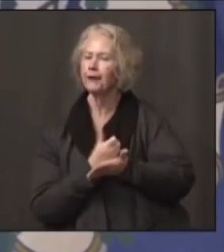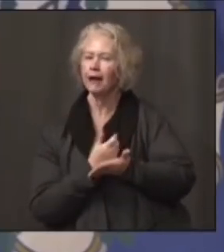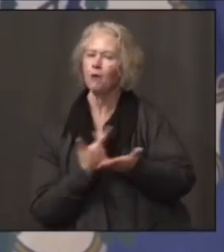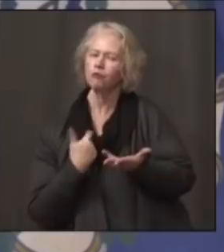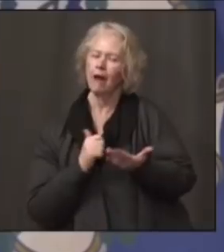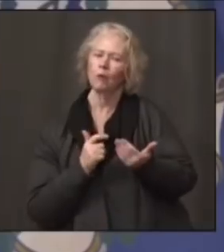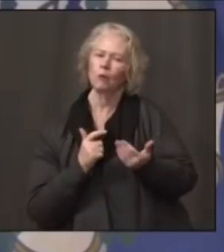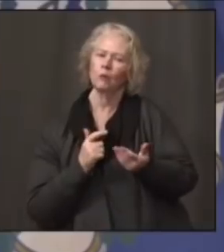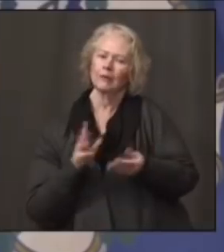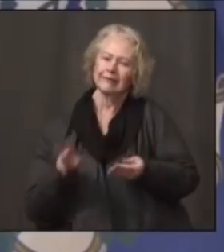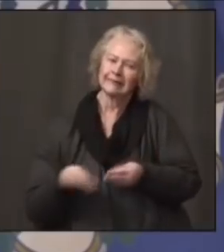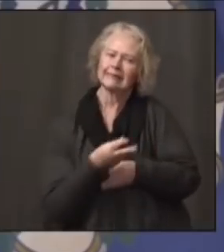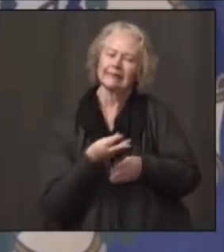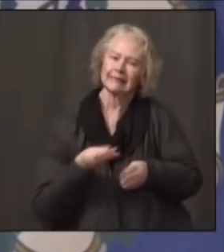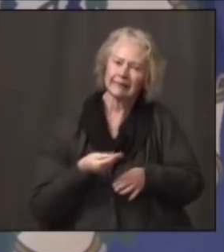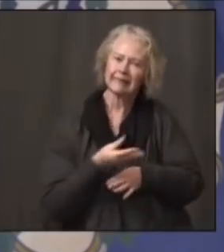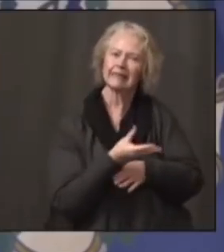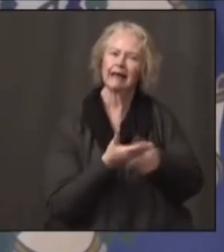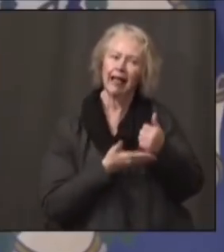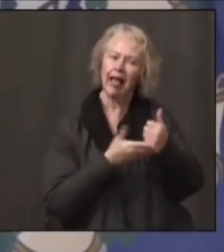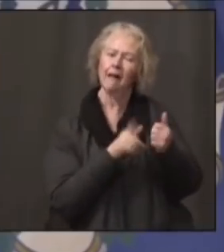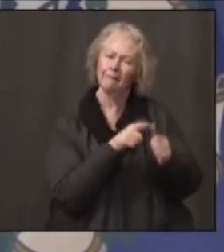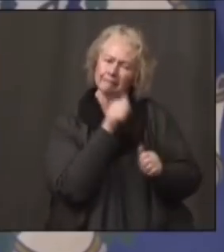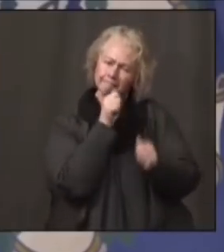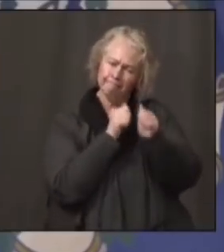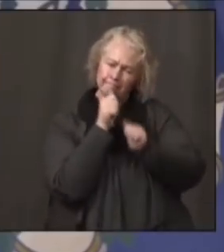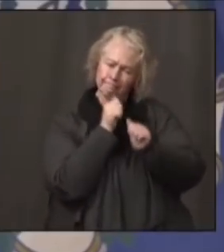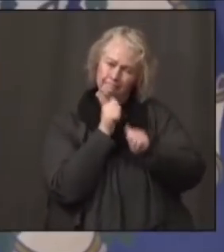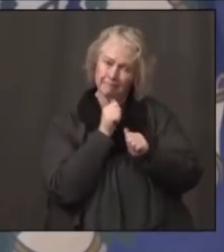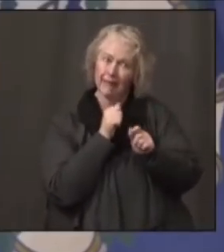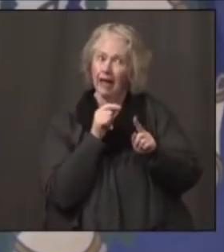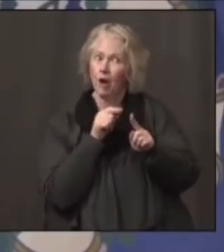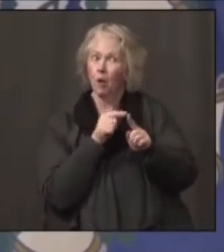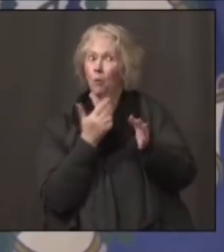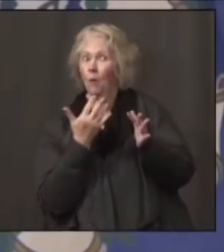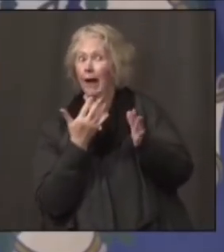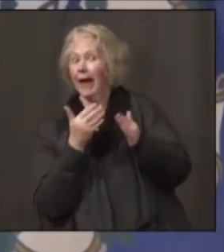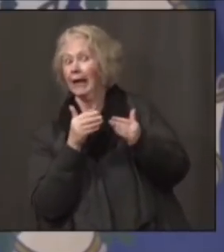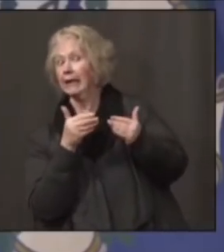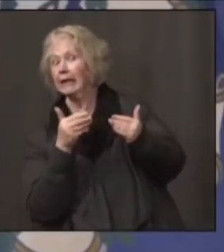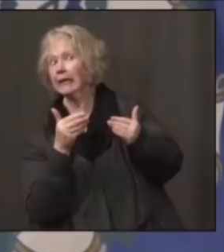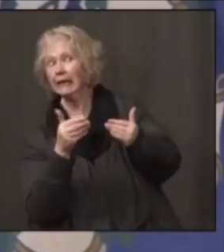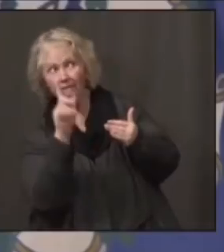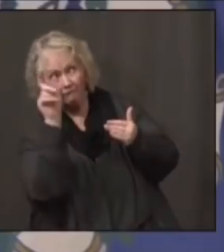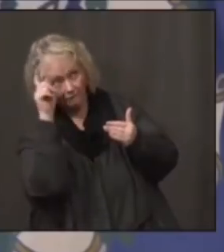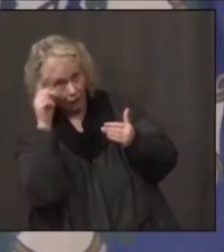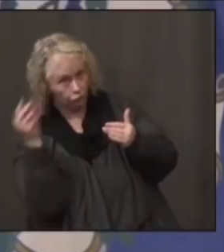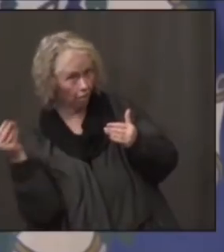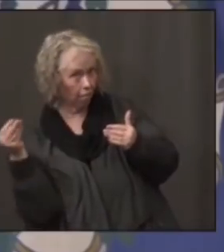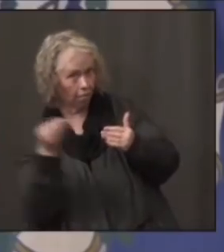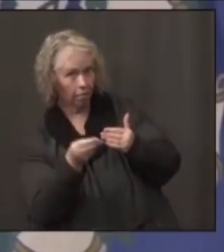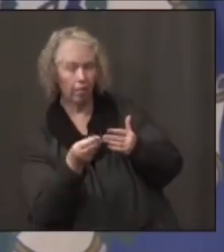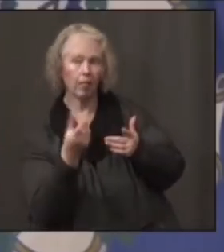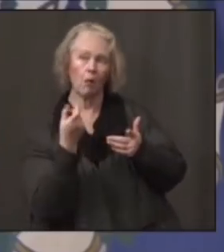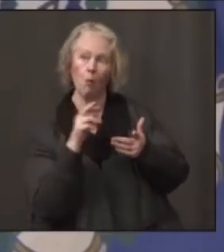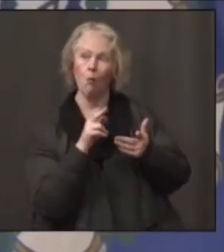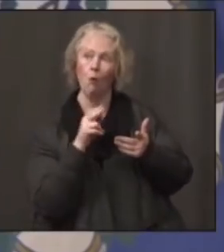hopefully give them enough firepower to then get through to the federal relief or get our economy going again thanks to the vaccine.